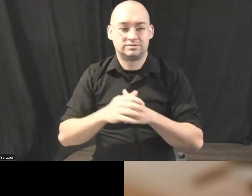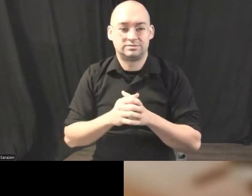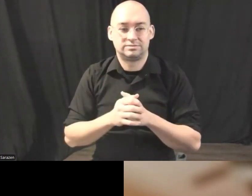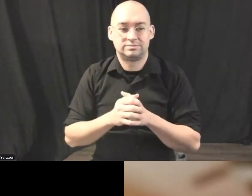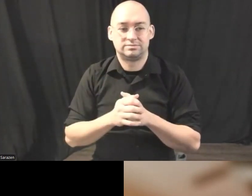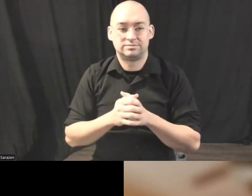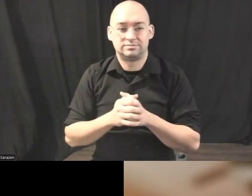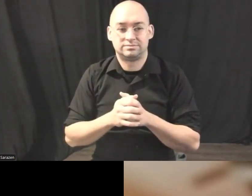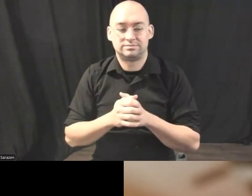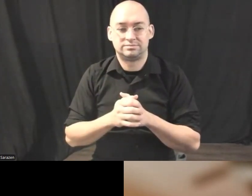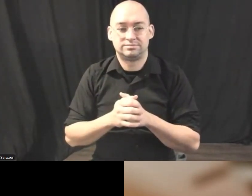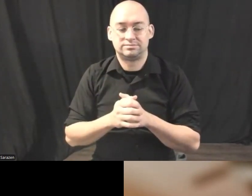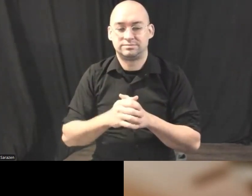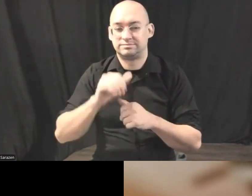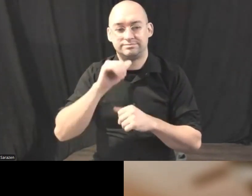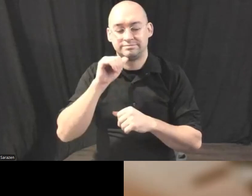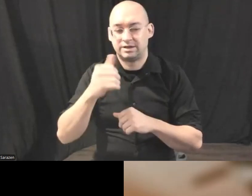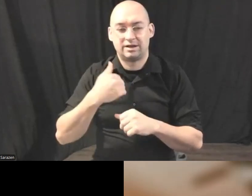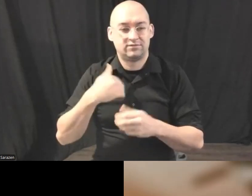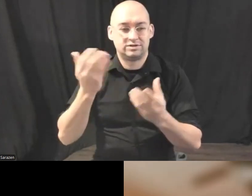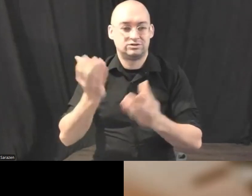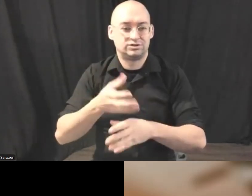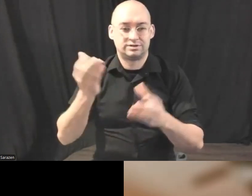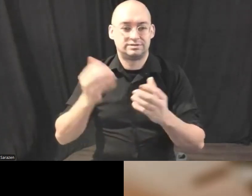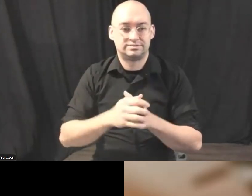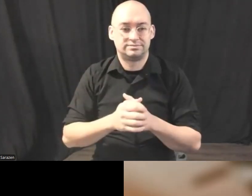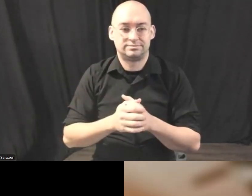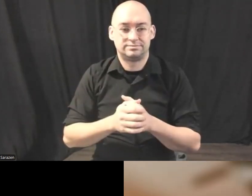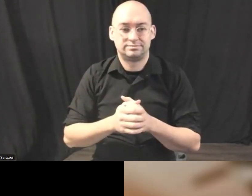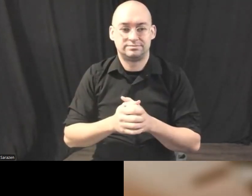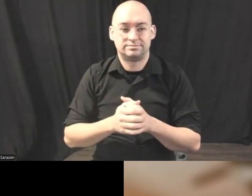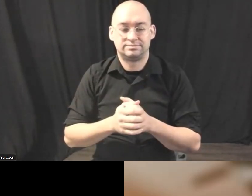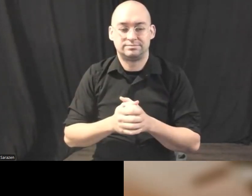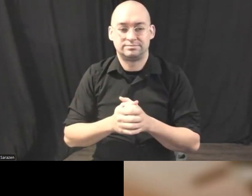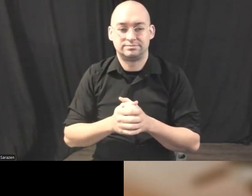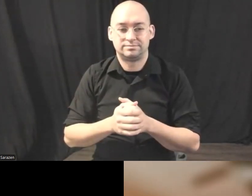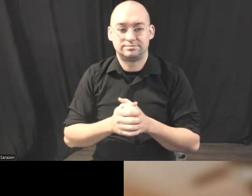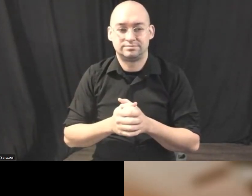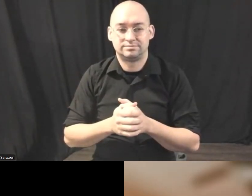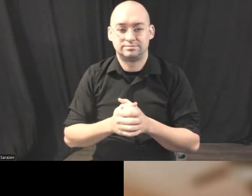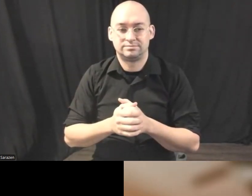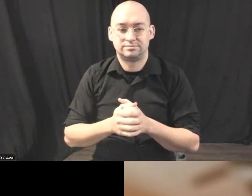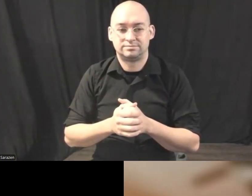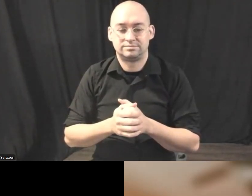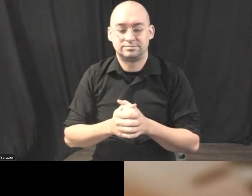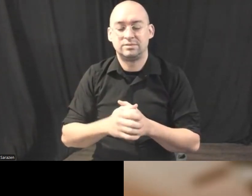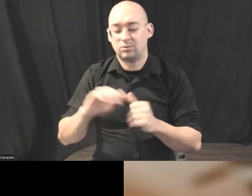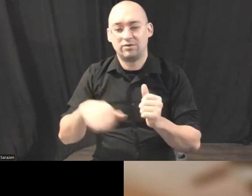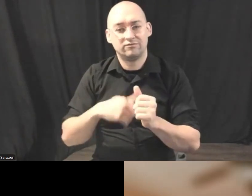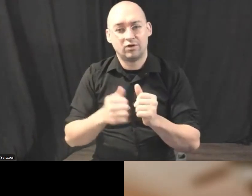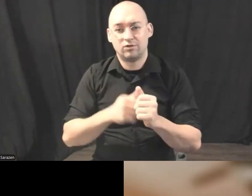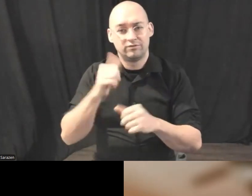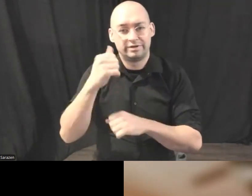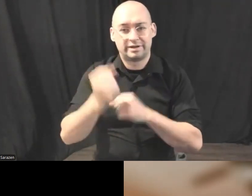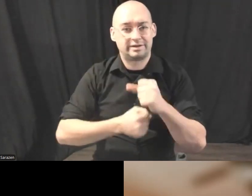chance. And it's not just the deaths on site. Understand we've been tracking this for a decade now,